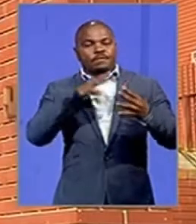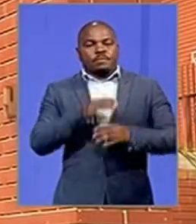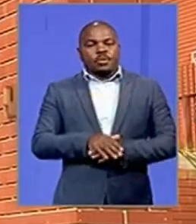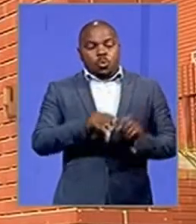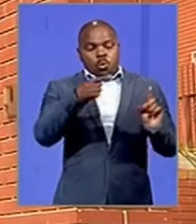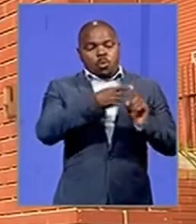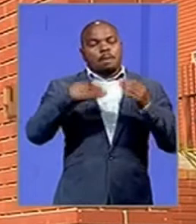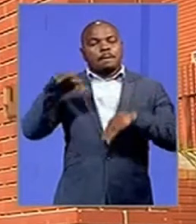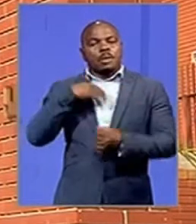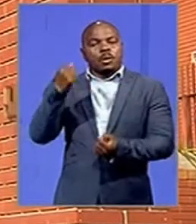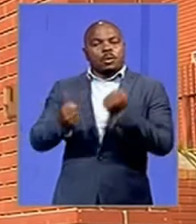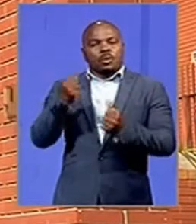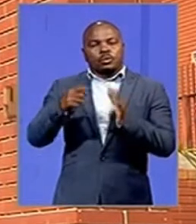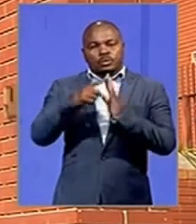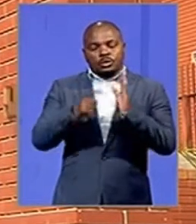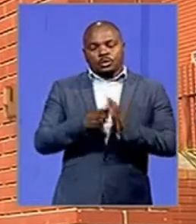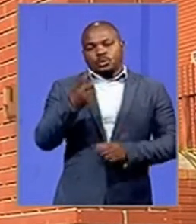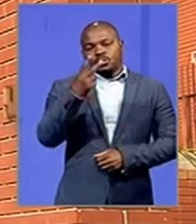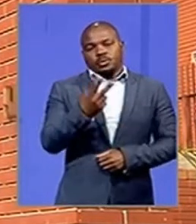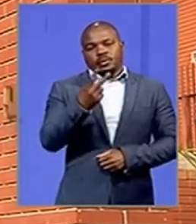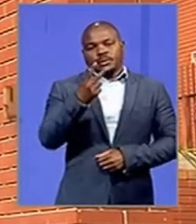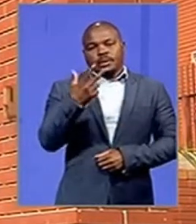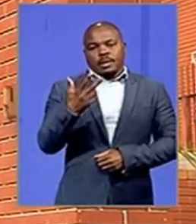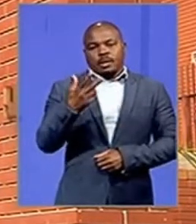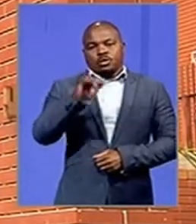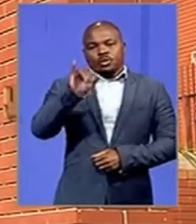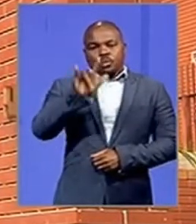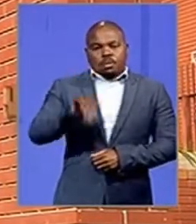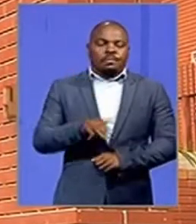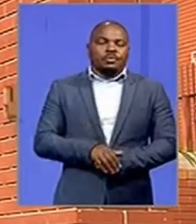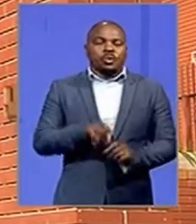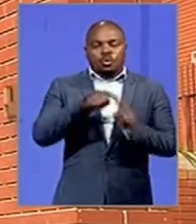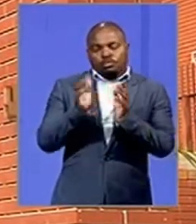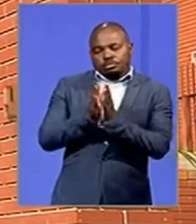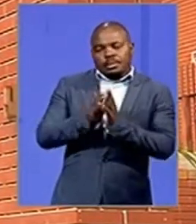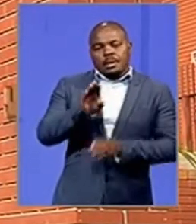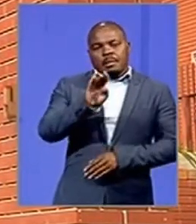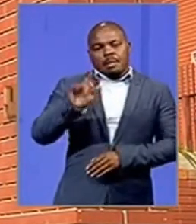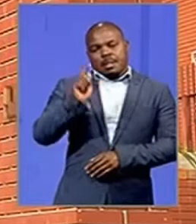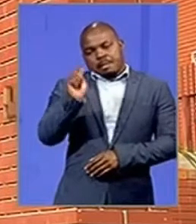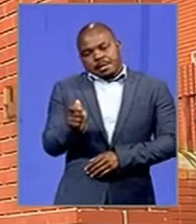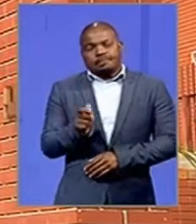a boe kgorotsheko ka la Masome A Mabedi July go tlo dira kgopelo ya beili.